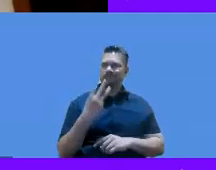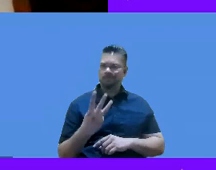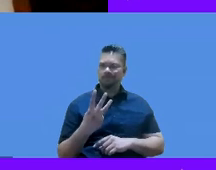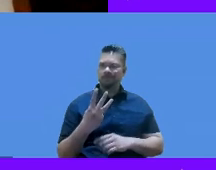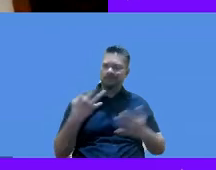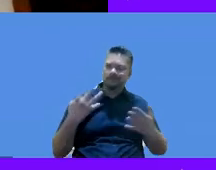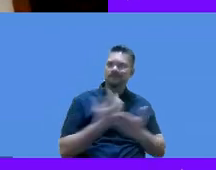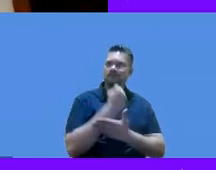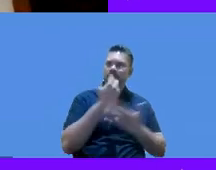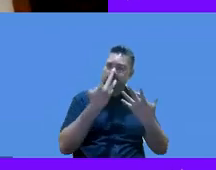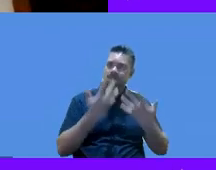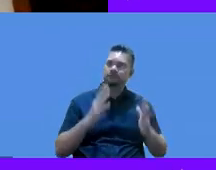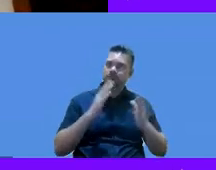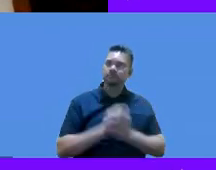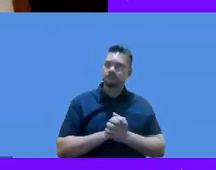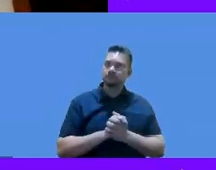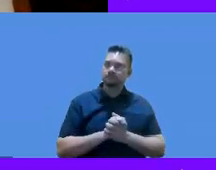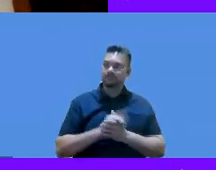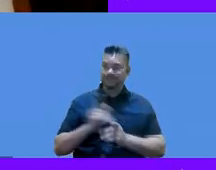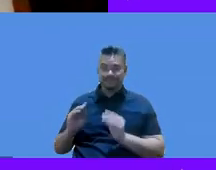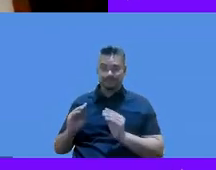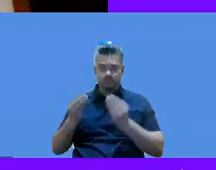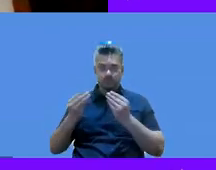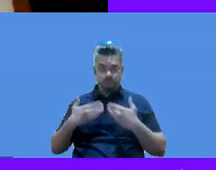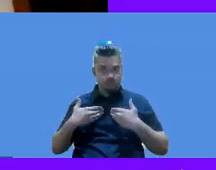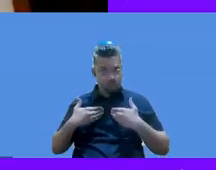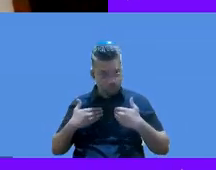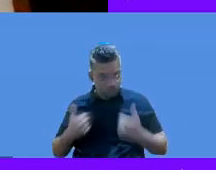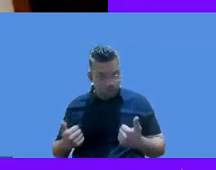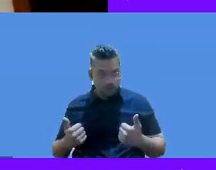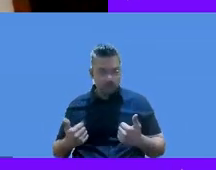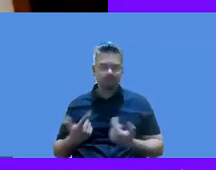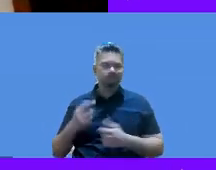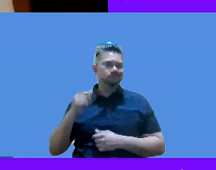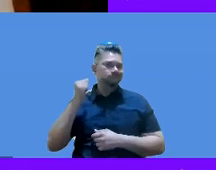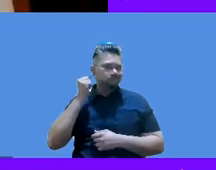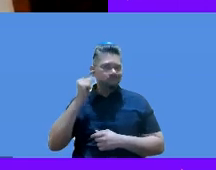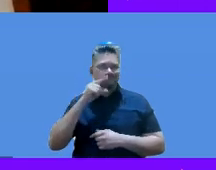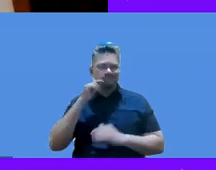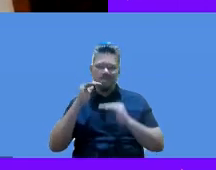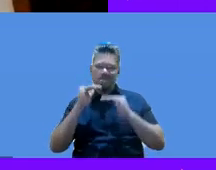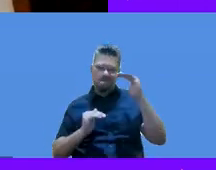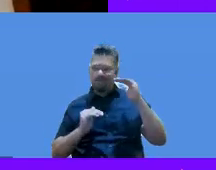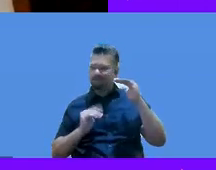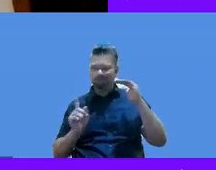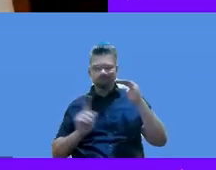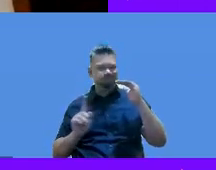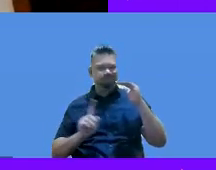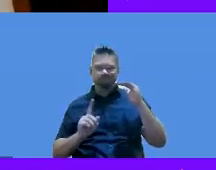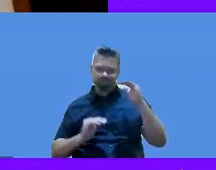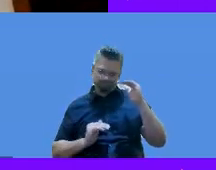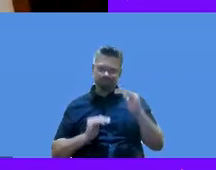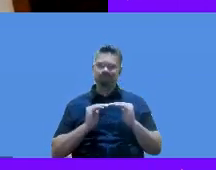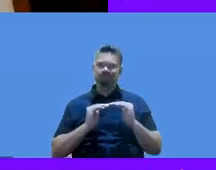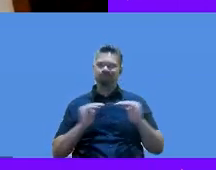adolescent well-being can help to address the issue of gender inequality, which is a cross-cutting theme across all SDGs.